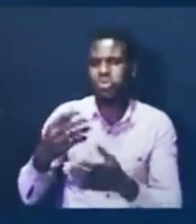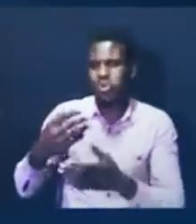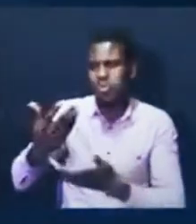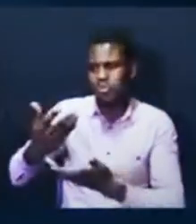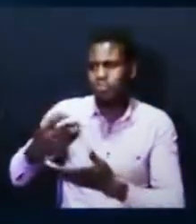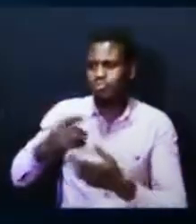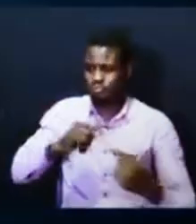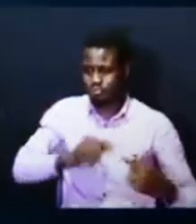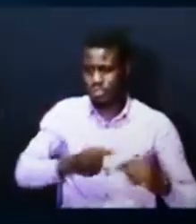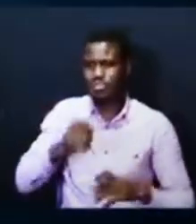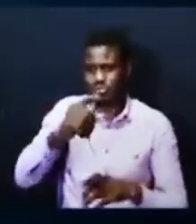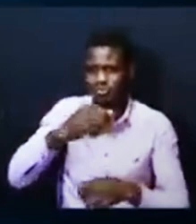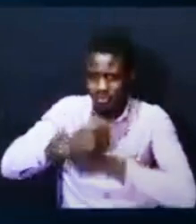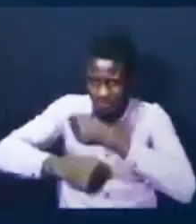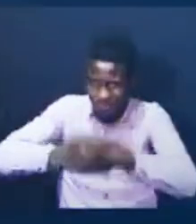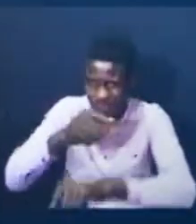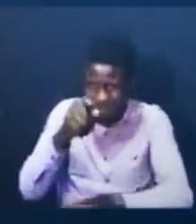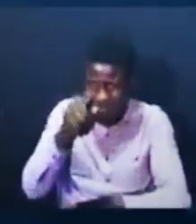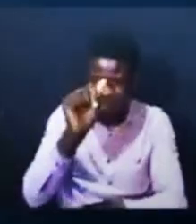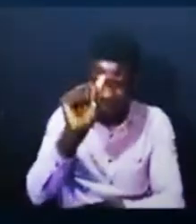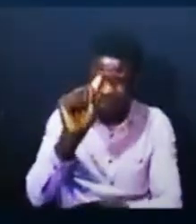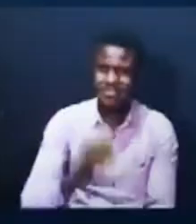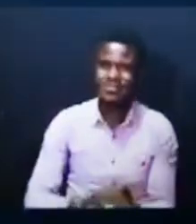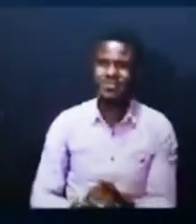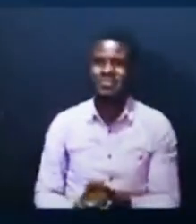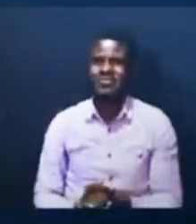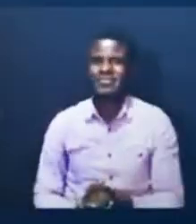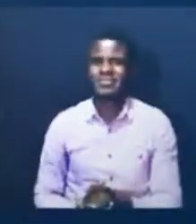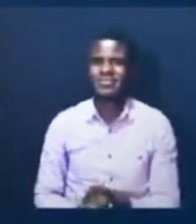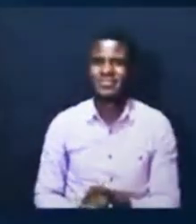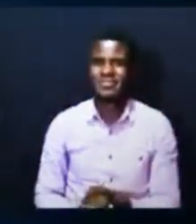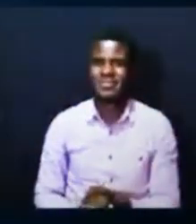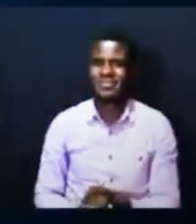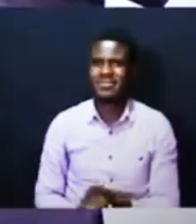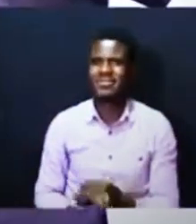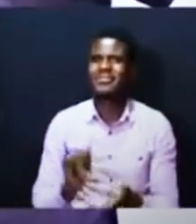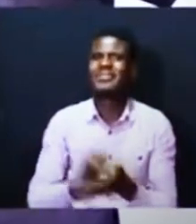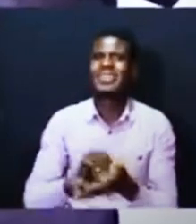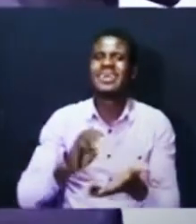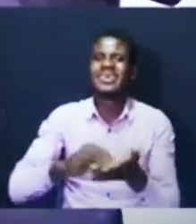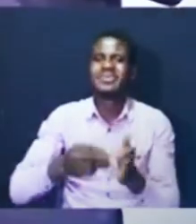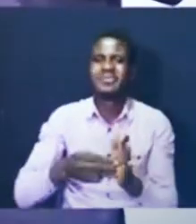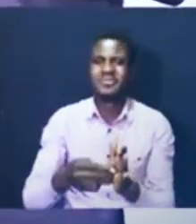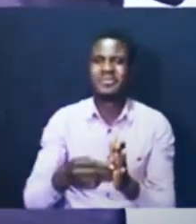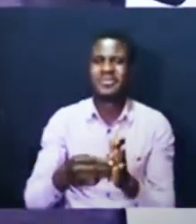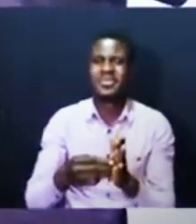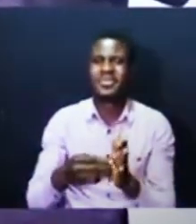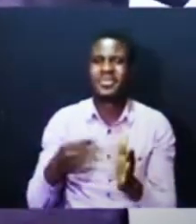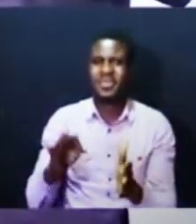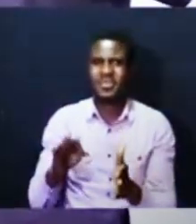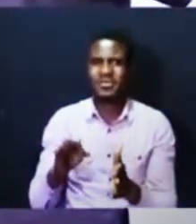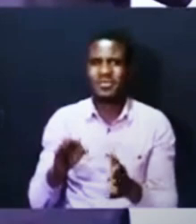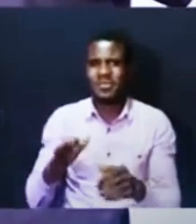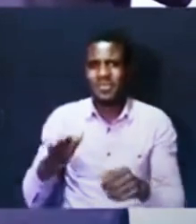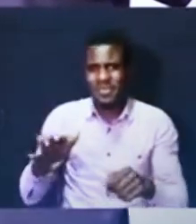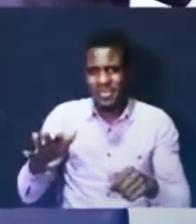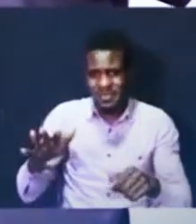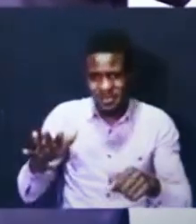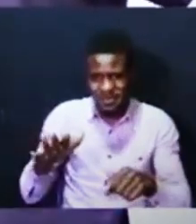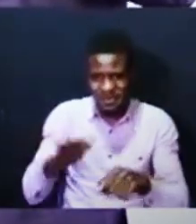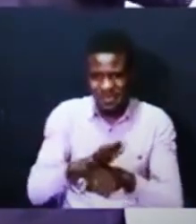This is the real meaning of filling up in my flesh what is lacking in the affliction